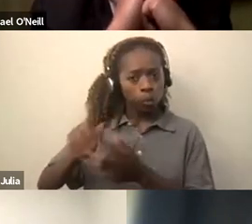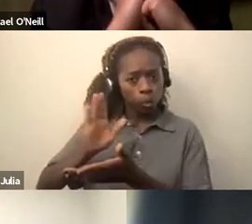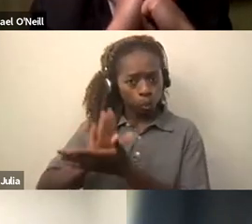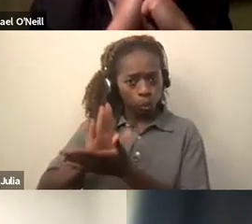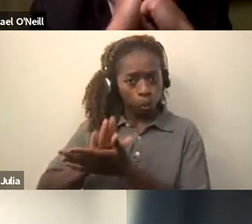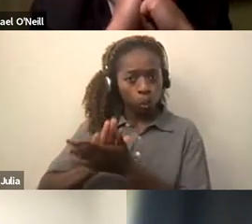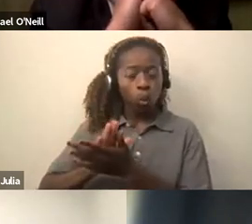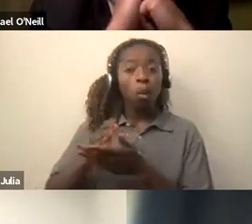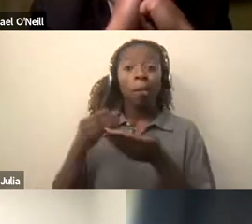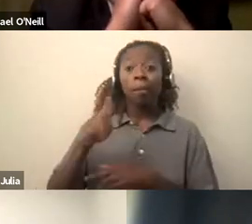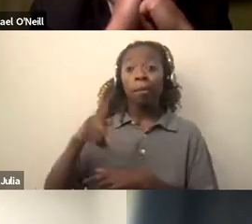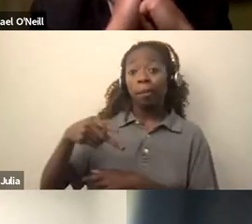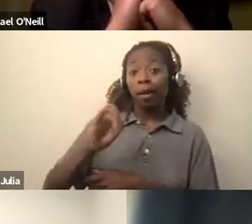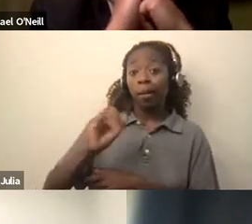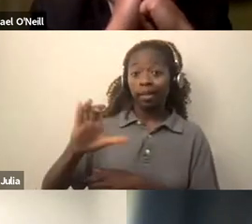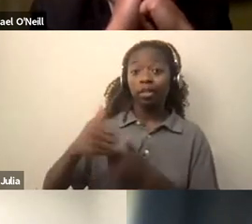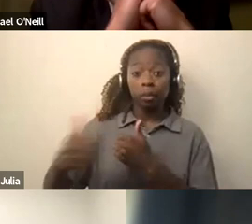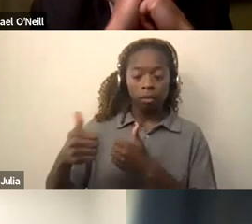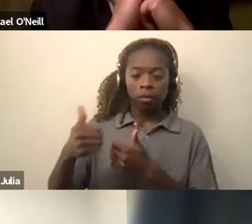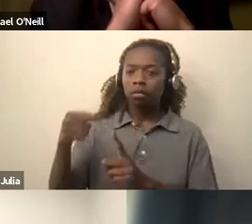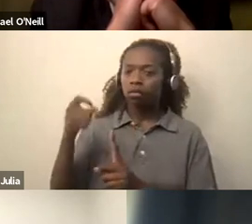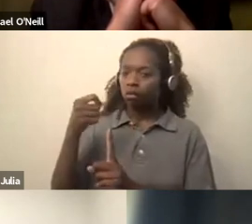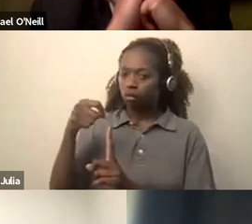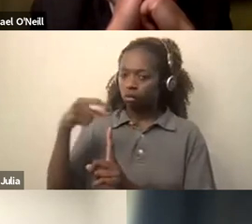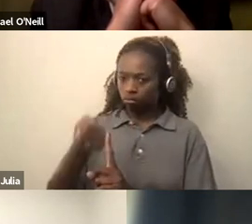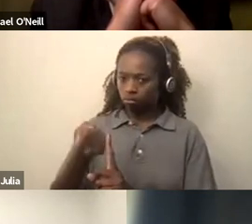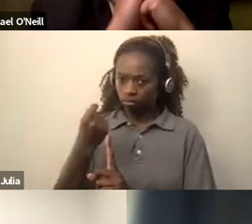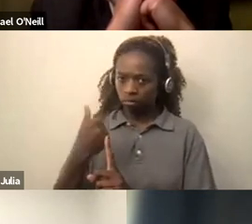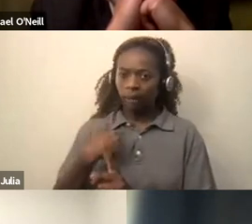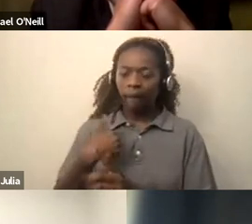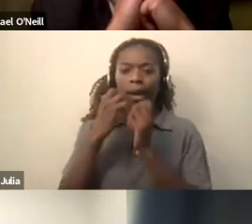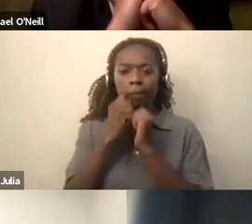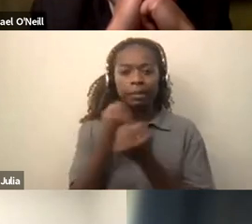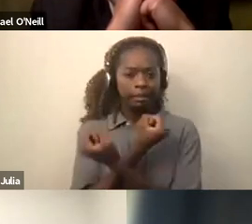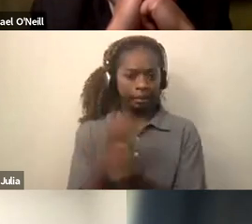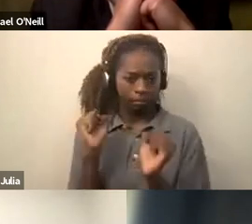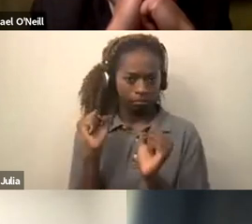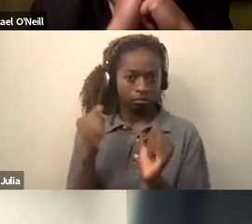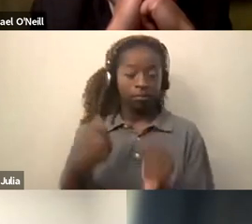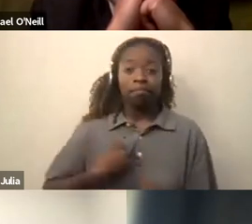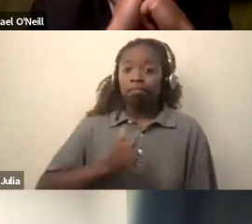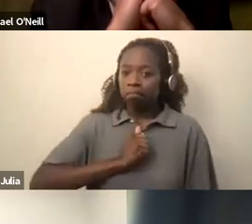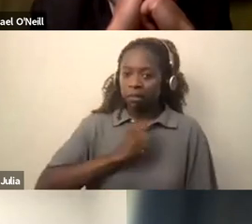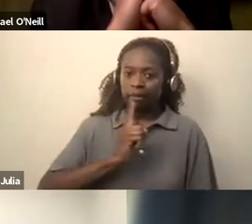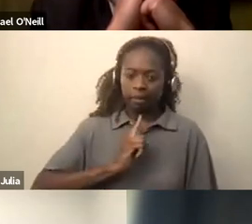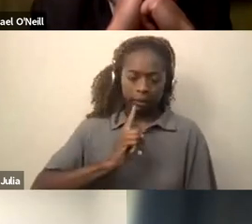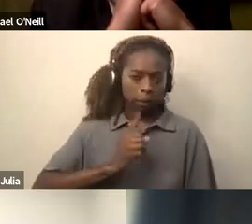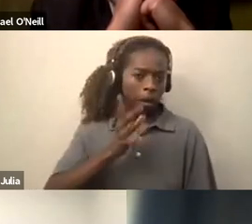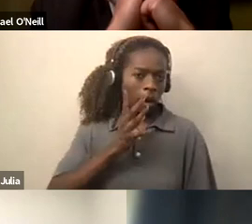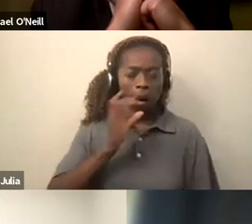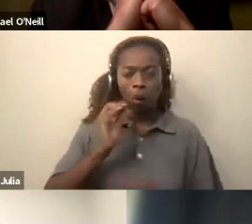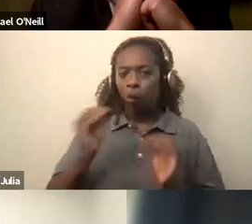want that to happen in a safely matter i am a single mother uh mother and i do not have help with